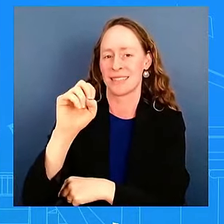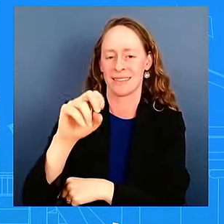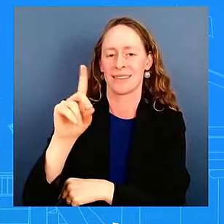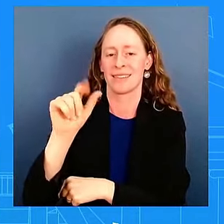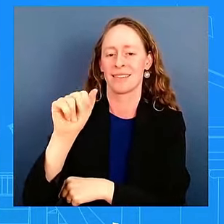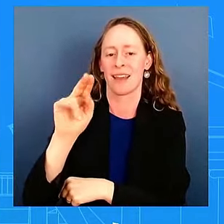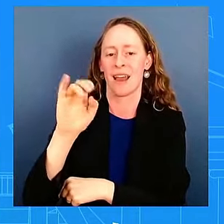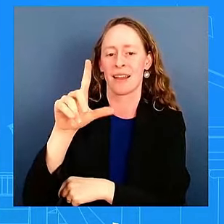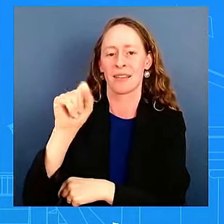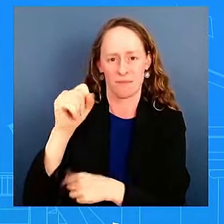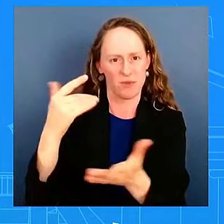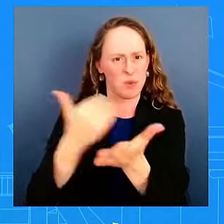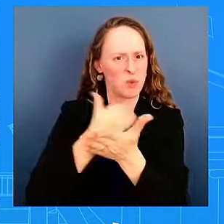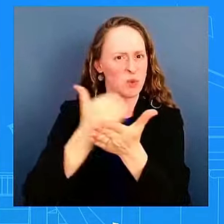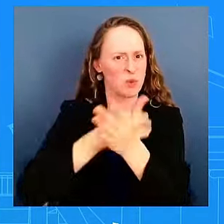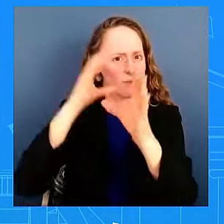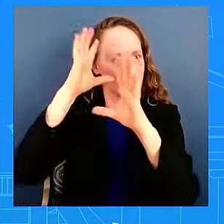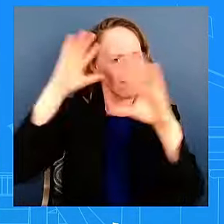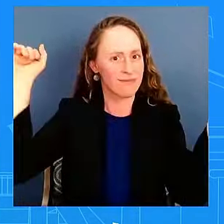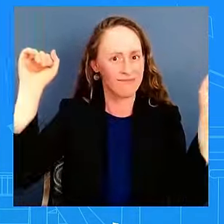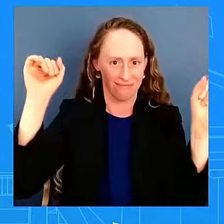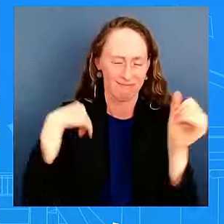thank you so much. Thank you so much.